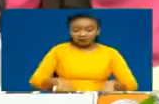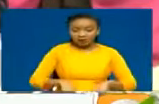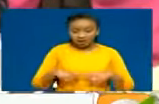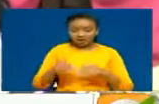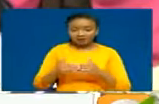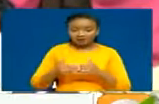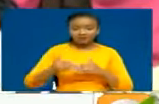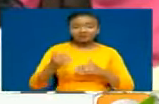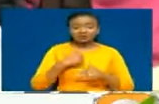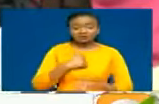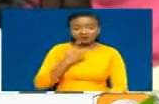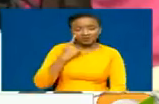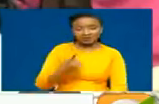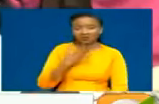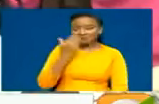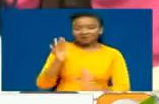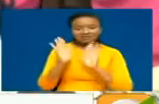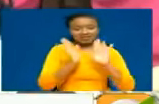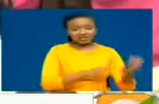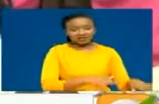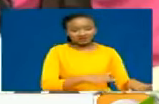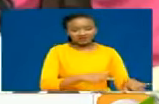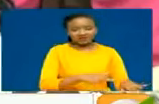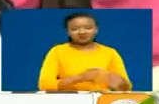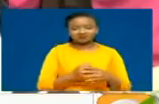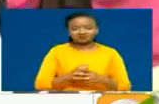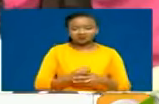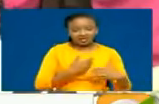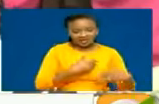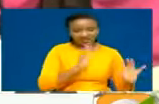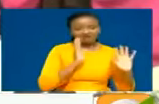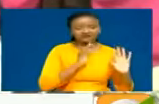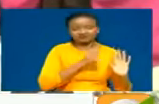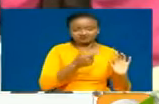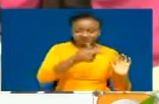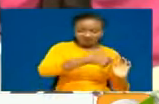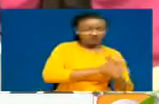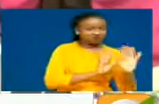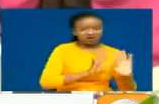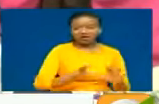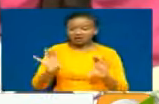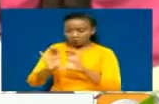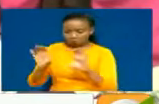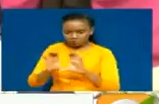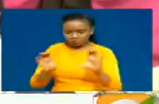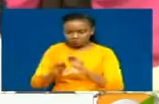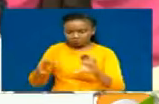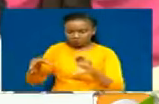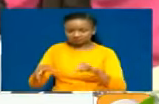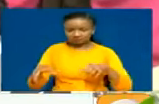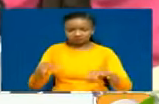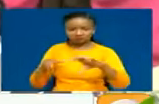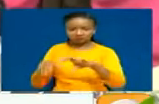inanipeleka, mimi nimeona tu niachane na hiyo mafuta, ninunue kuni, nitengeneze tu